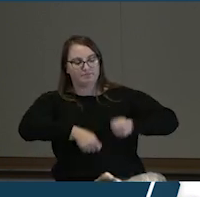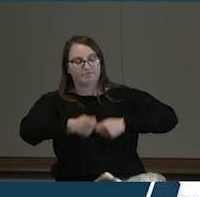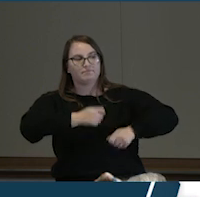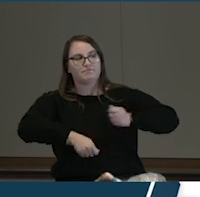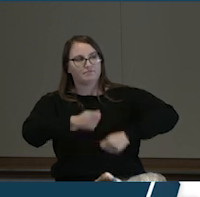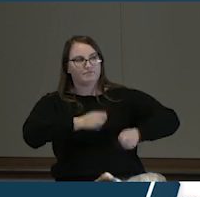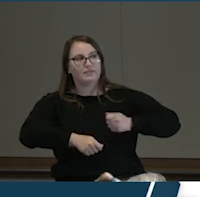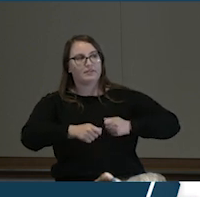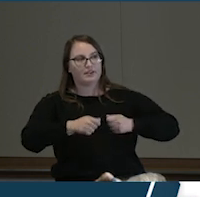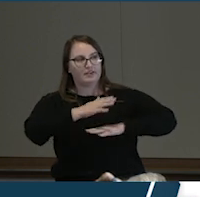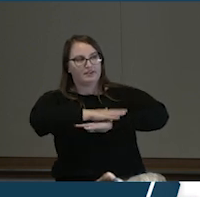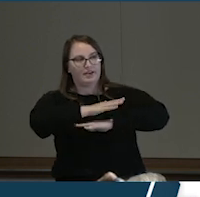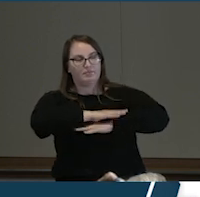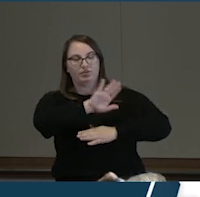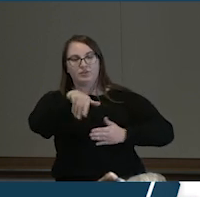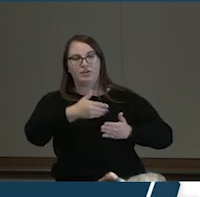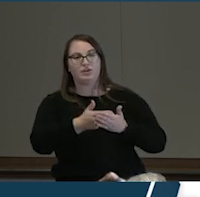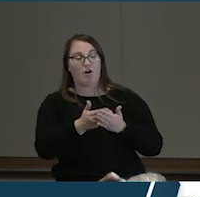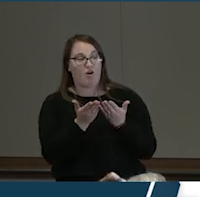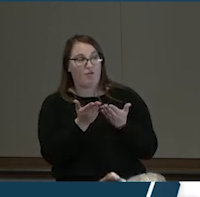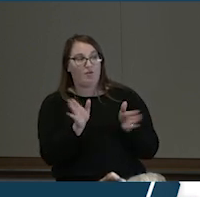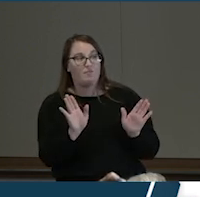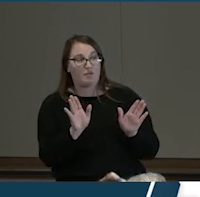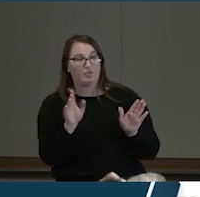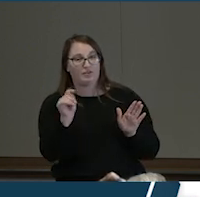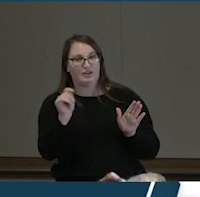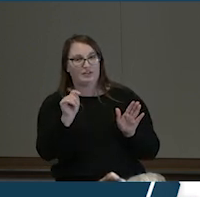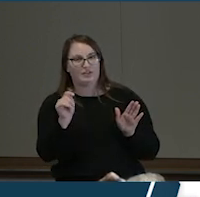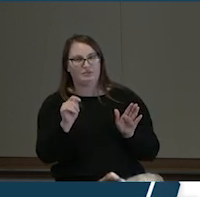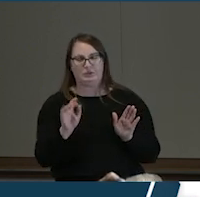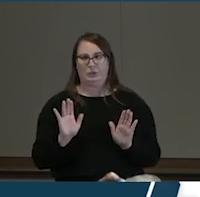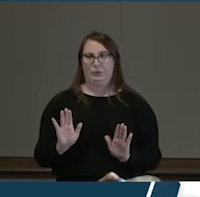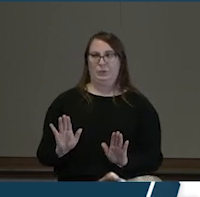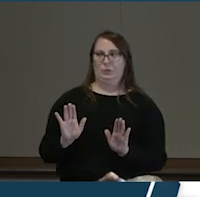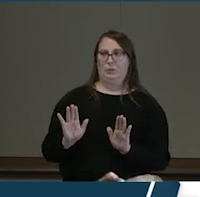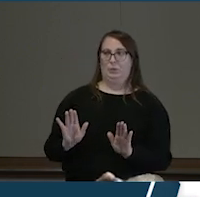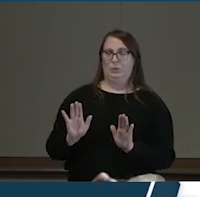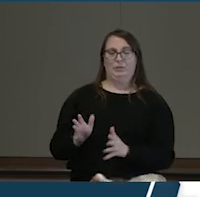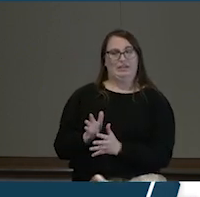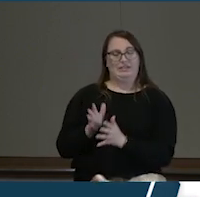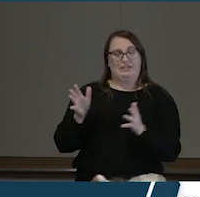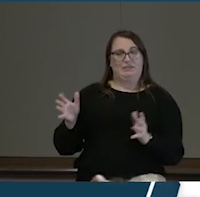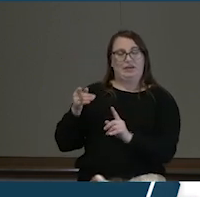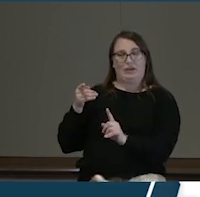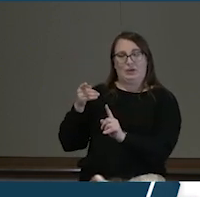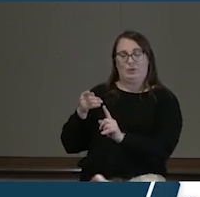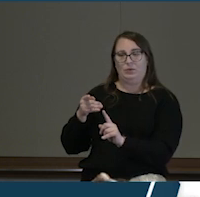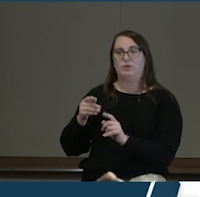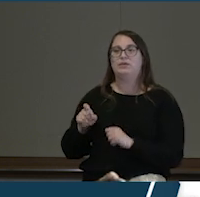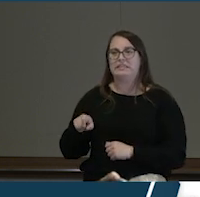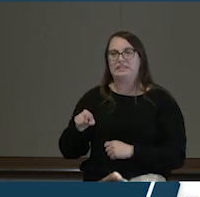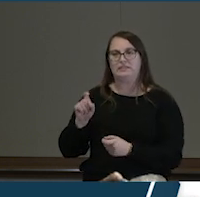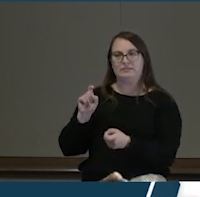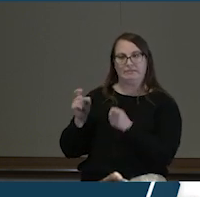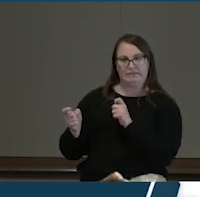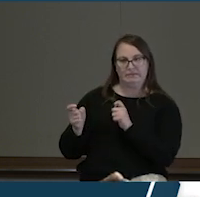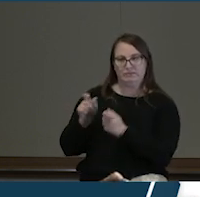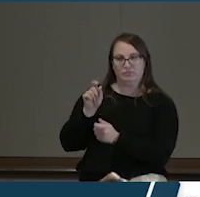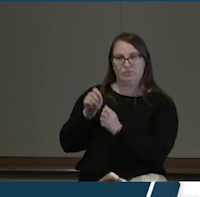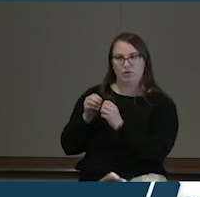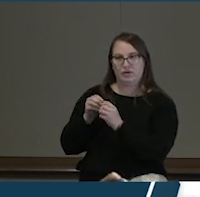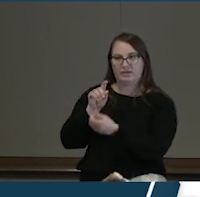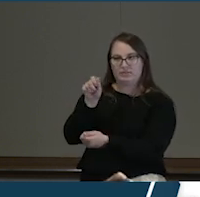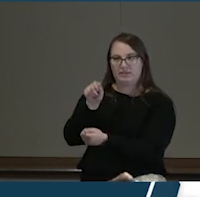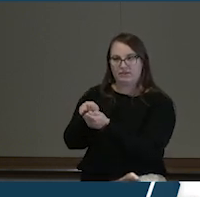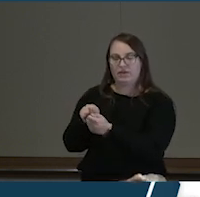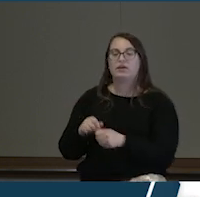goodness, I think that's a little big. How about we rein that down a little bit? So when you go to when